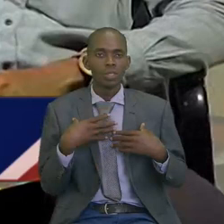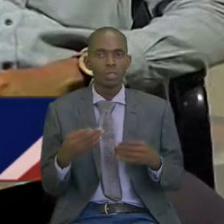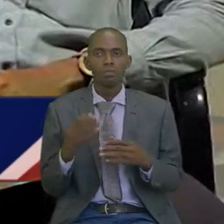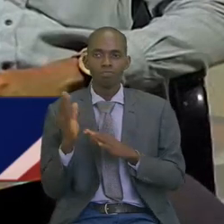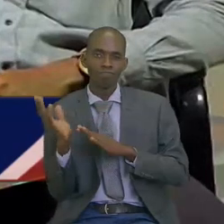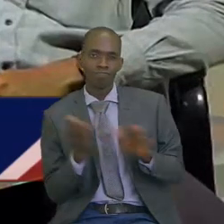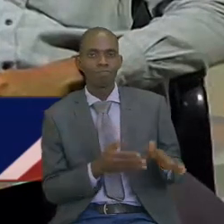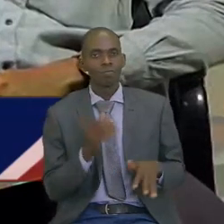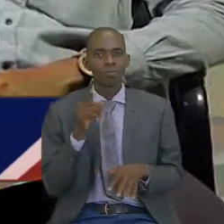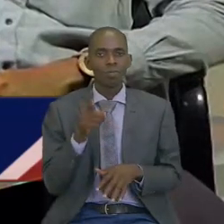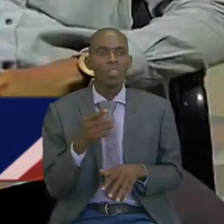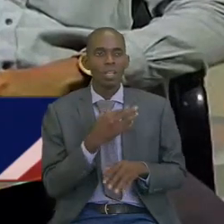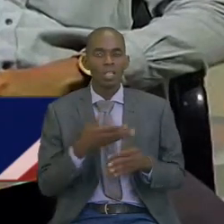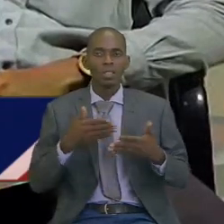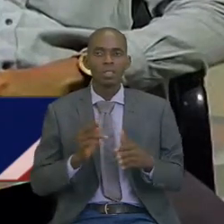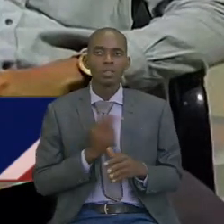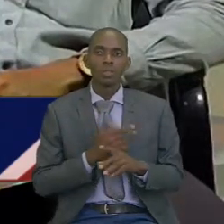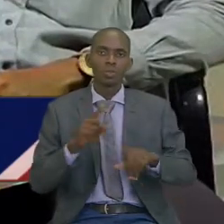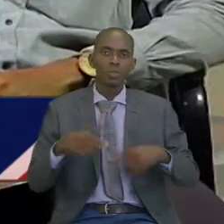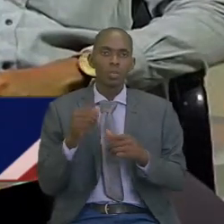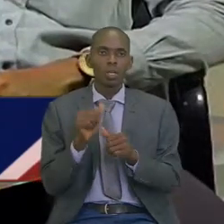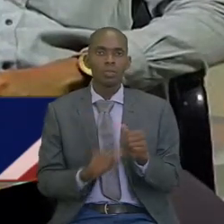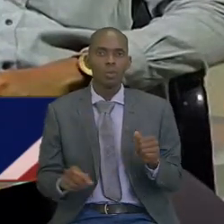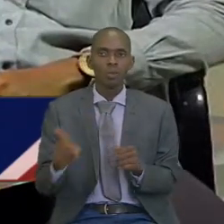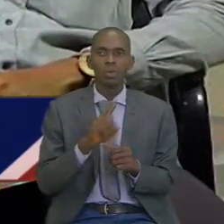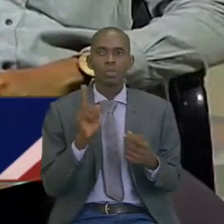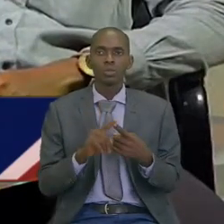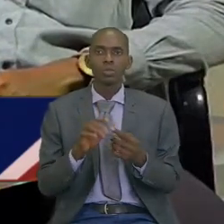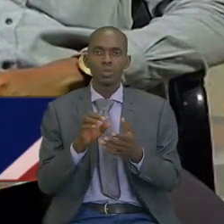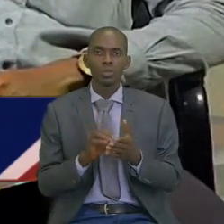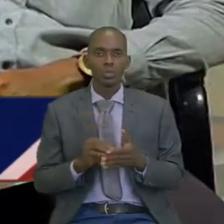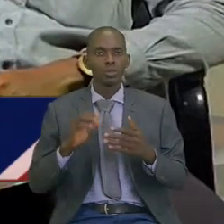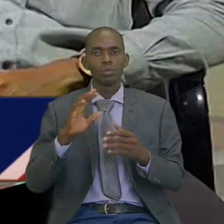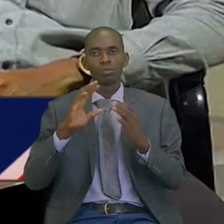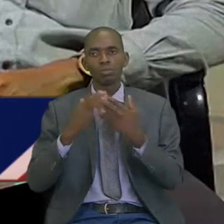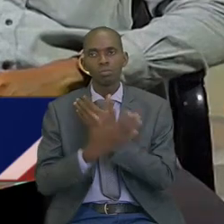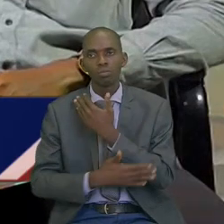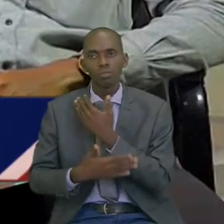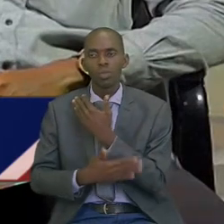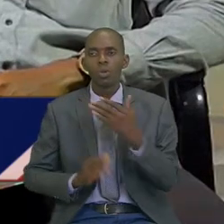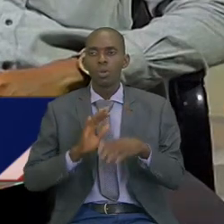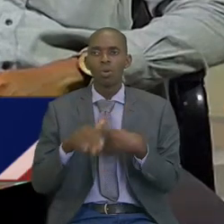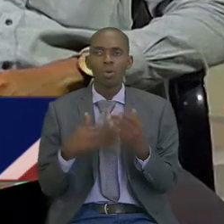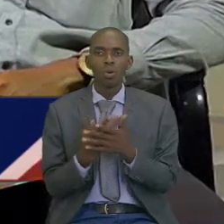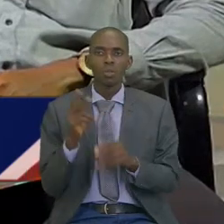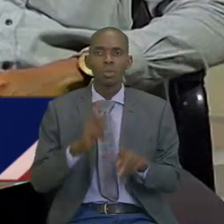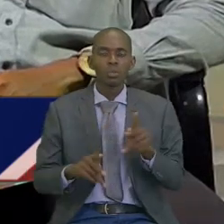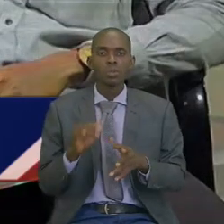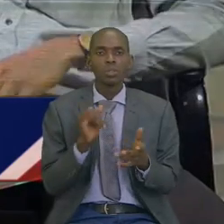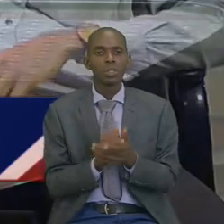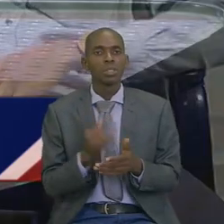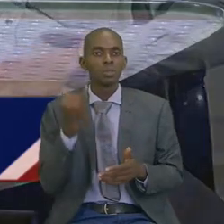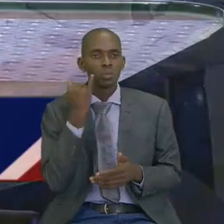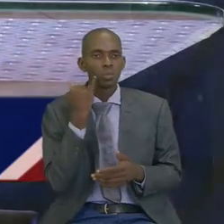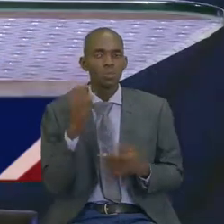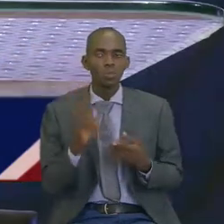and let us go, everyone into his own country. All the people that she dominated and all